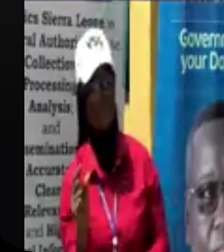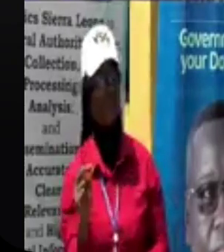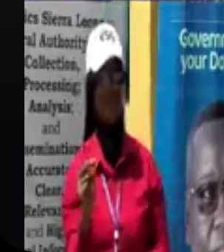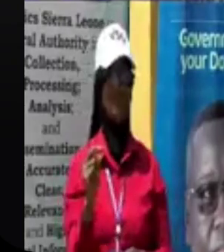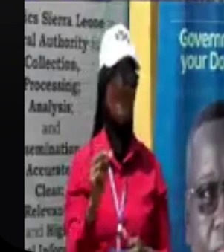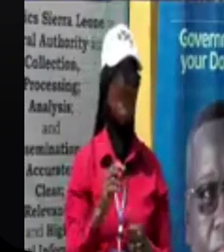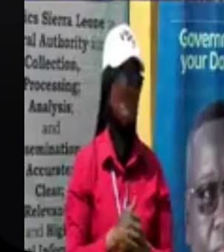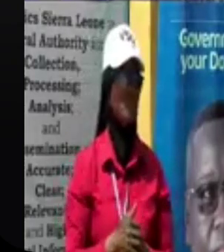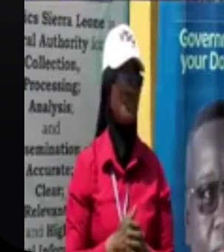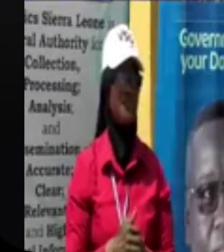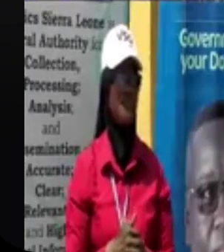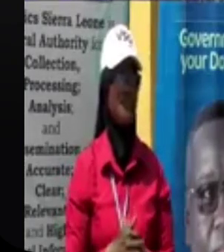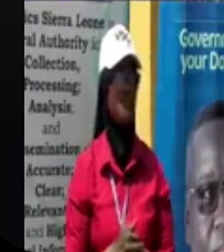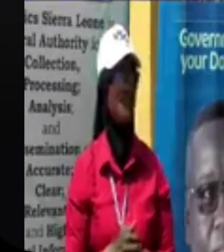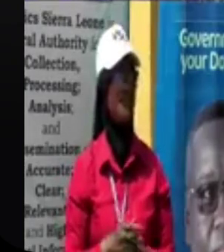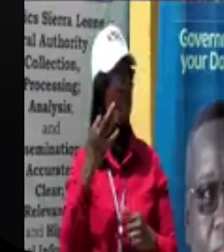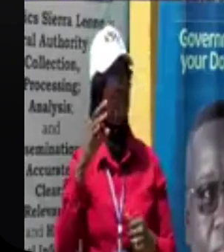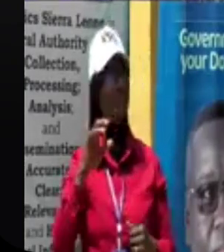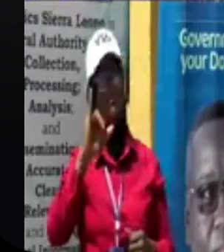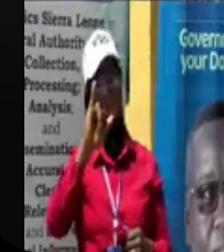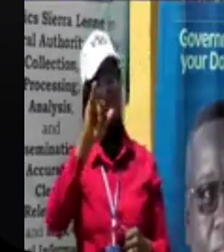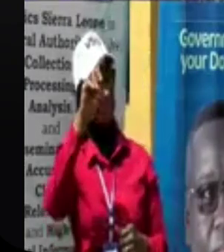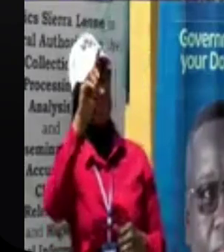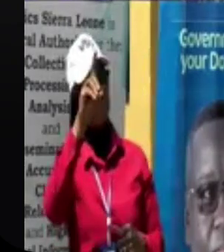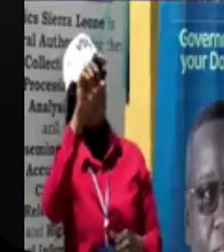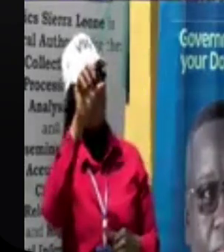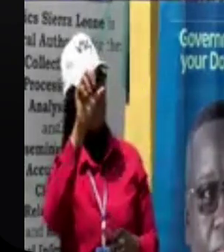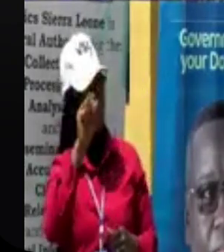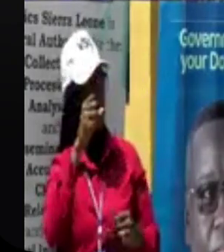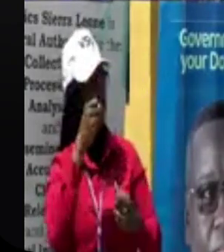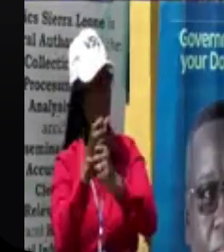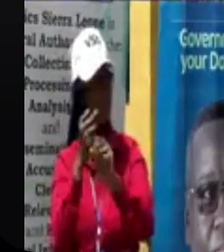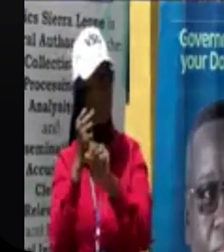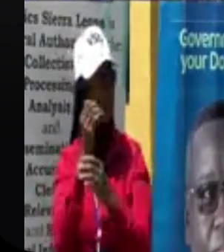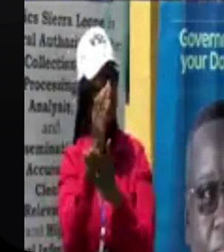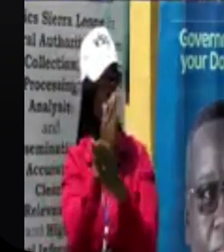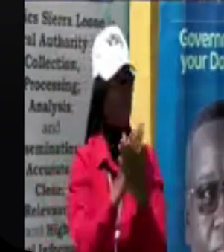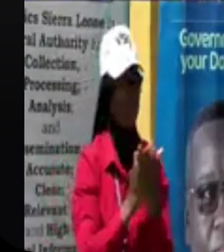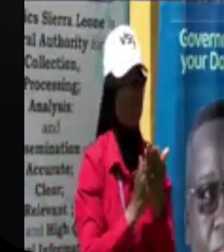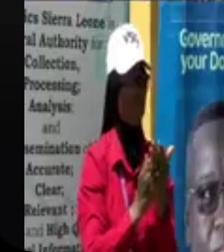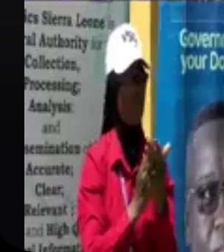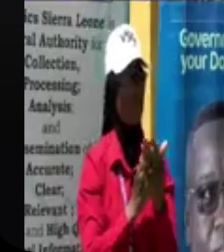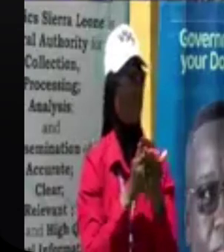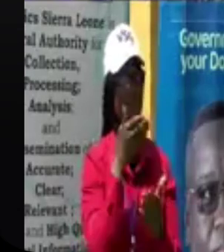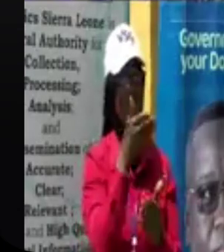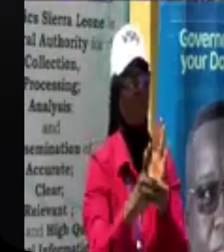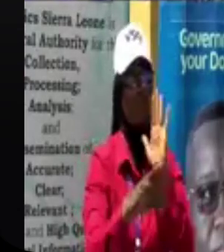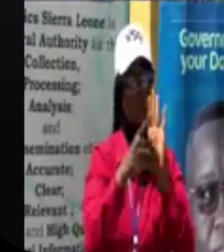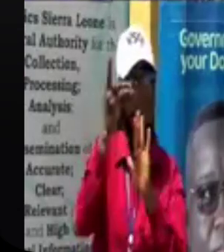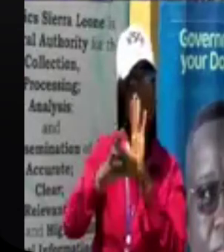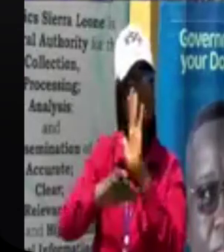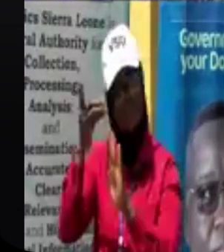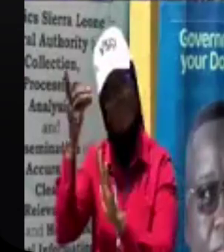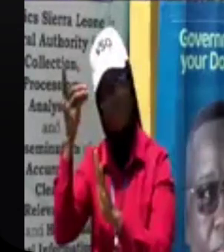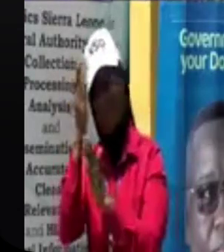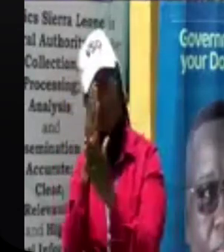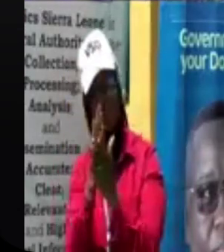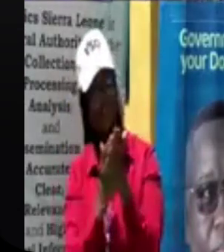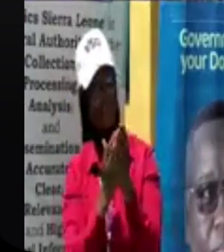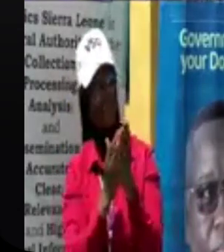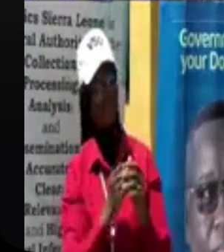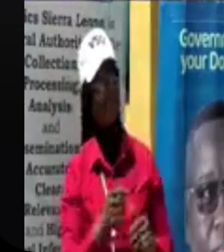220 hectares of IVS. We don't cultivate some they under development, some we don't have